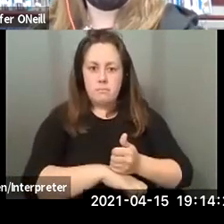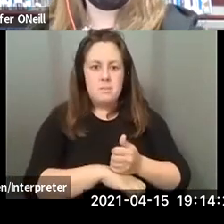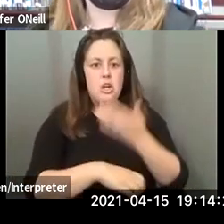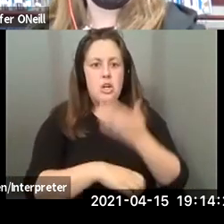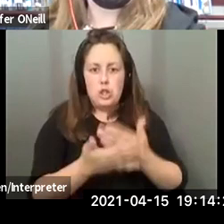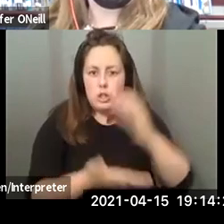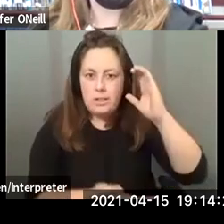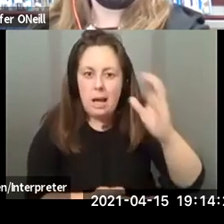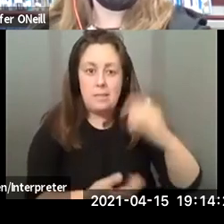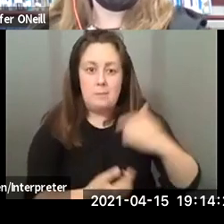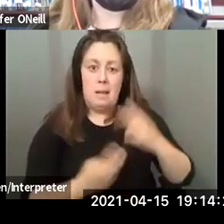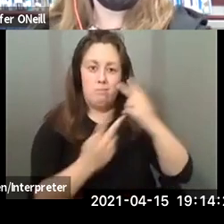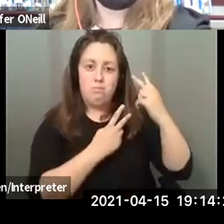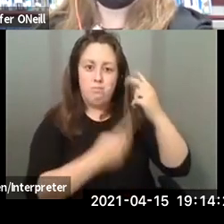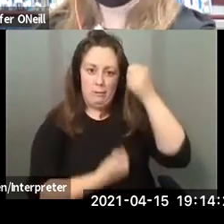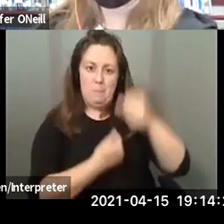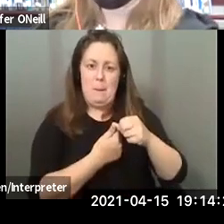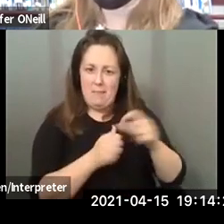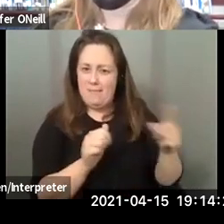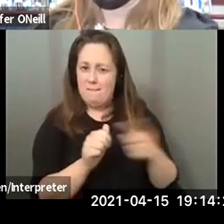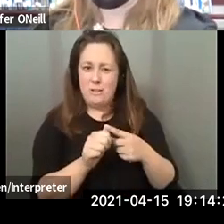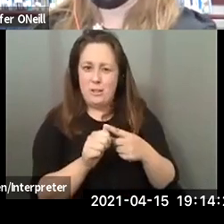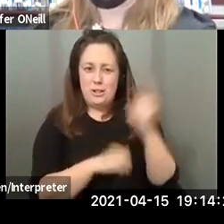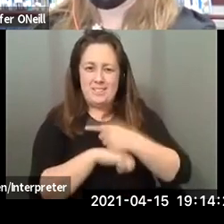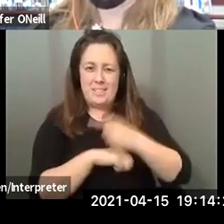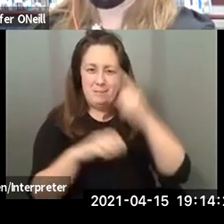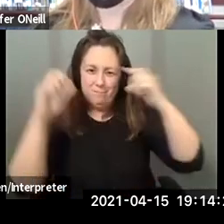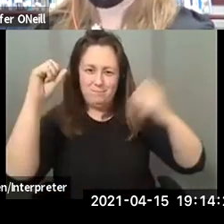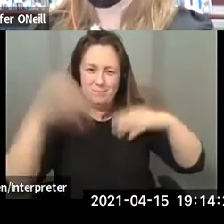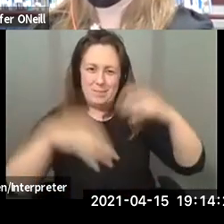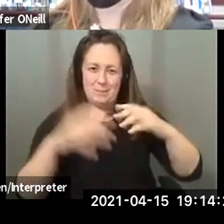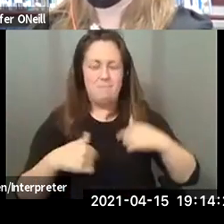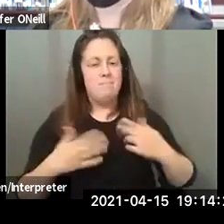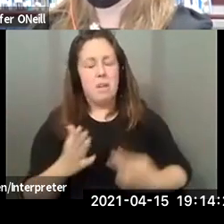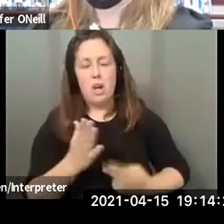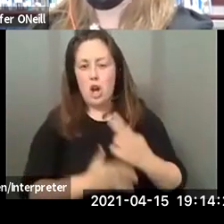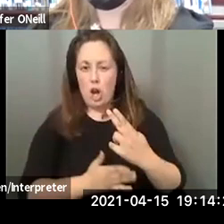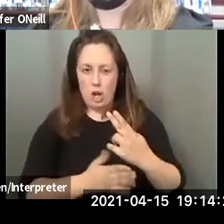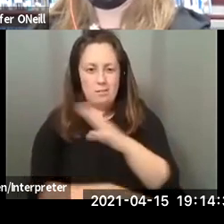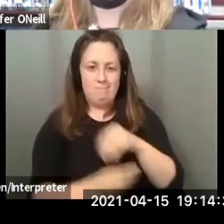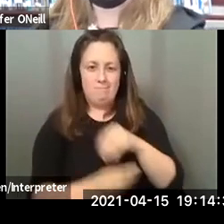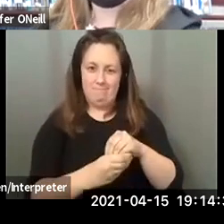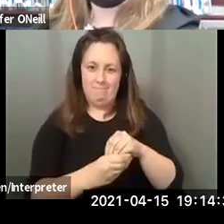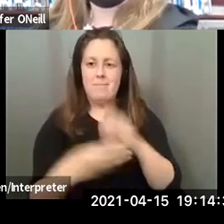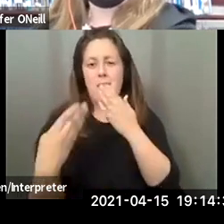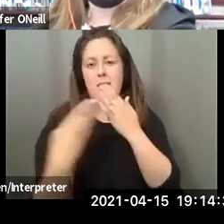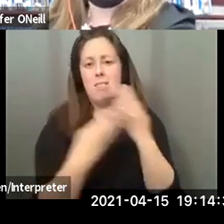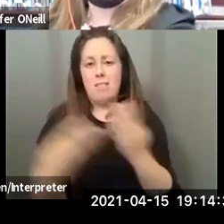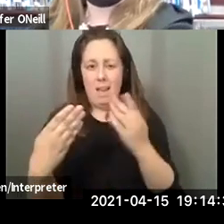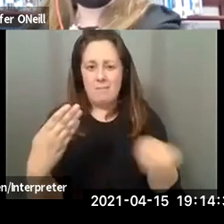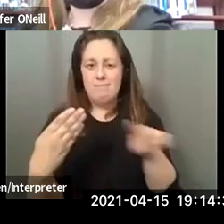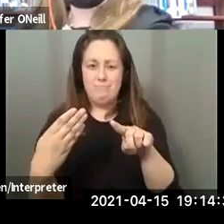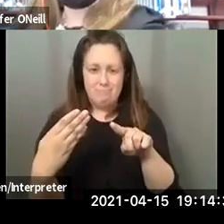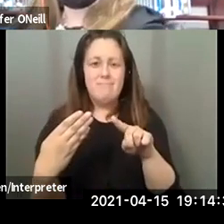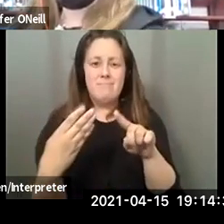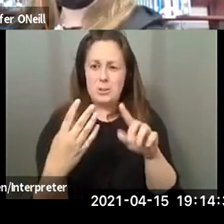sort of that initial brainstorming day, and I feel really honored to be part of it. So thanks to everybody